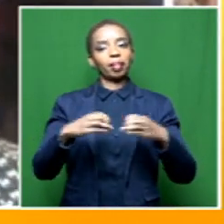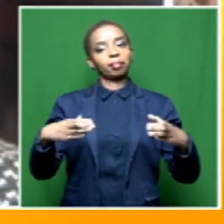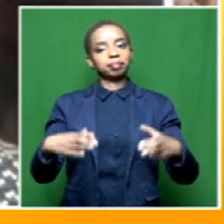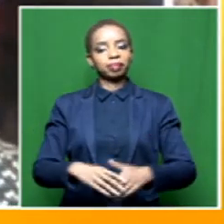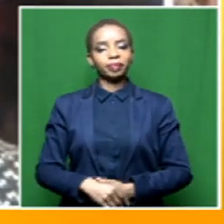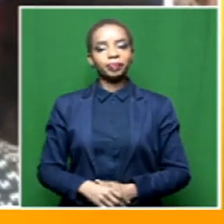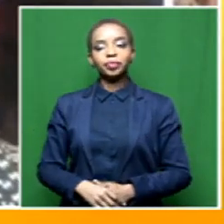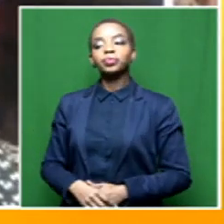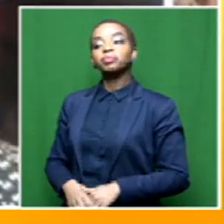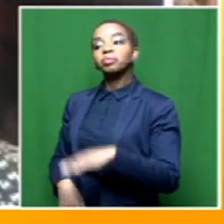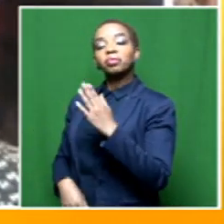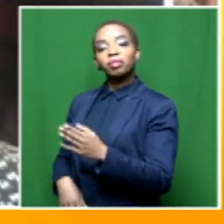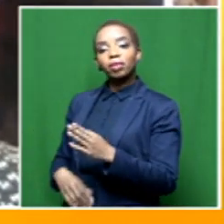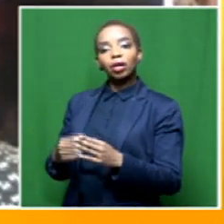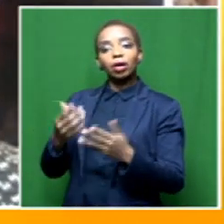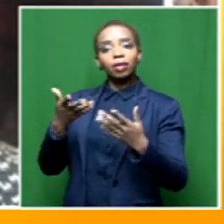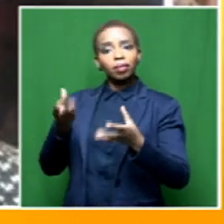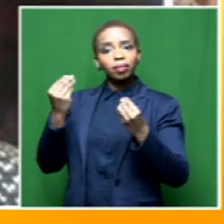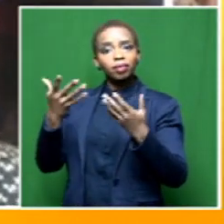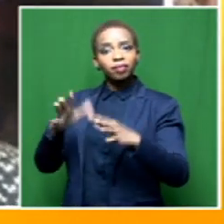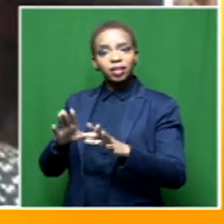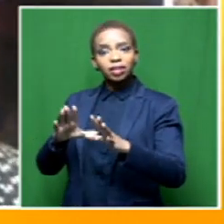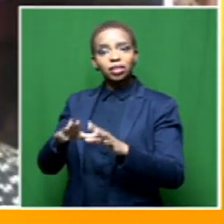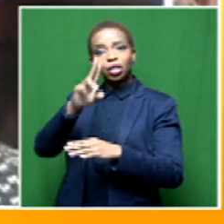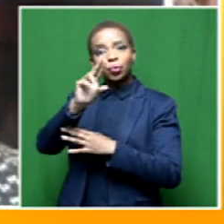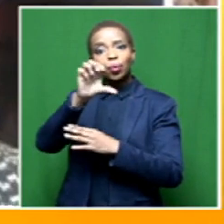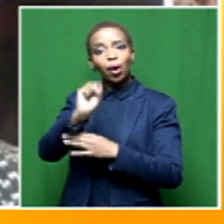caught the attention of US-based record labels. How did that come about?